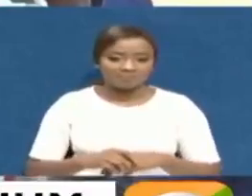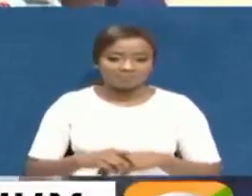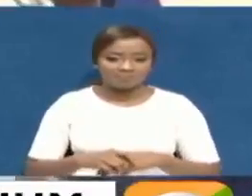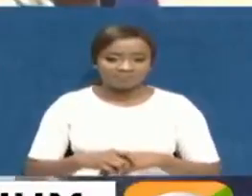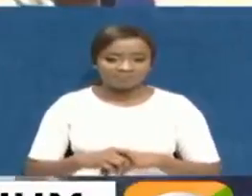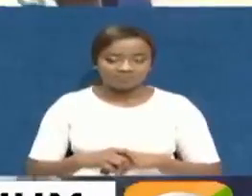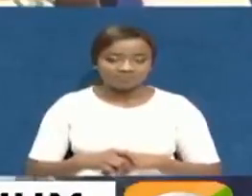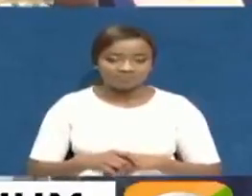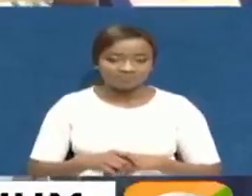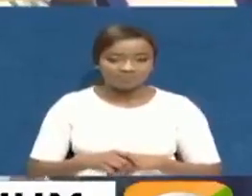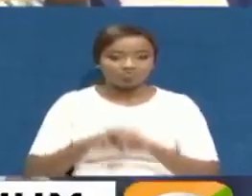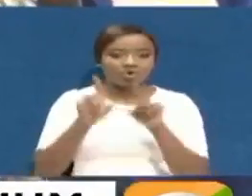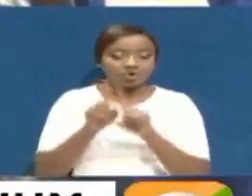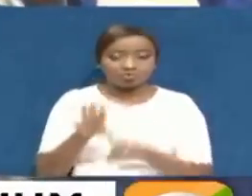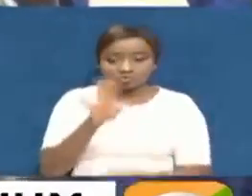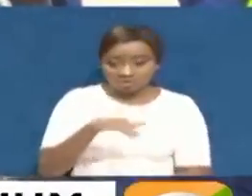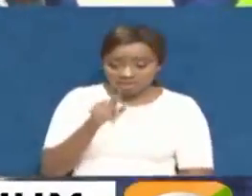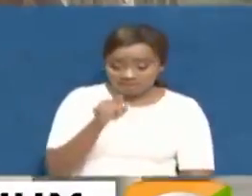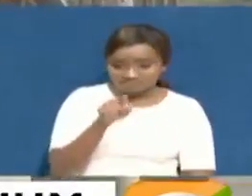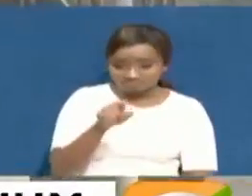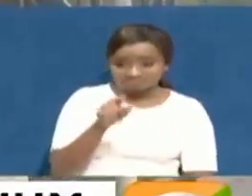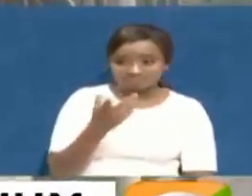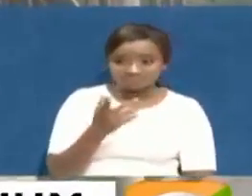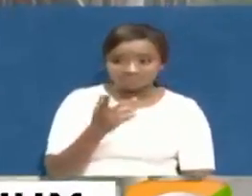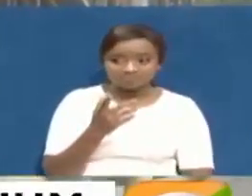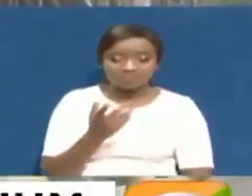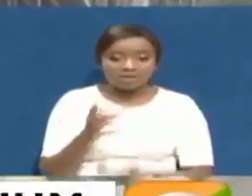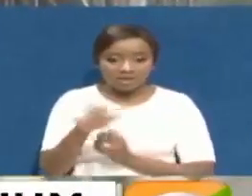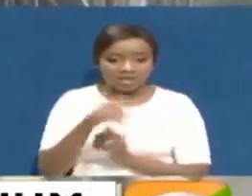Sports Complex, the Kisumu Port, as was mentioned in the news earlier, and the new